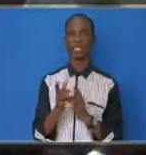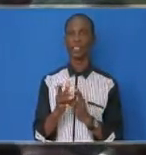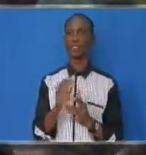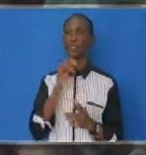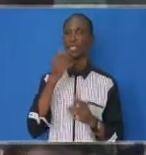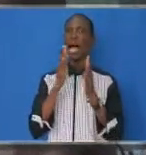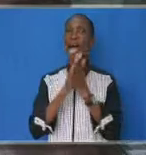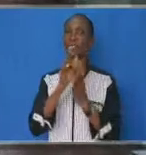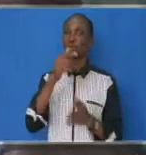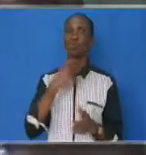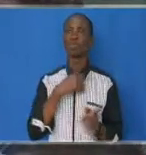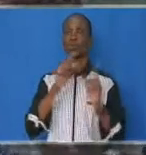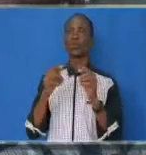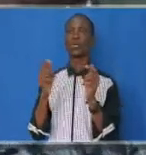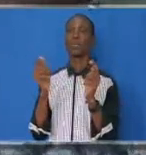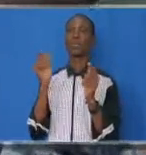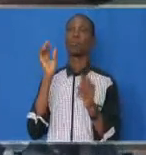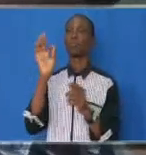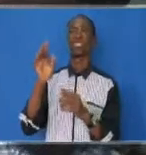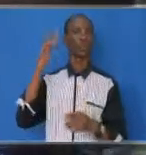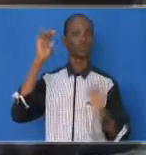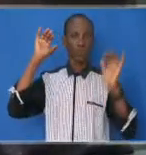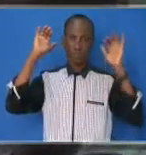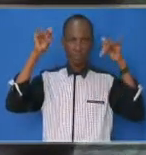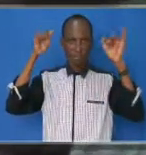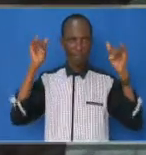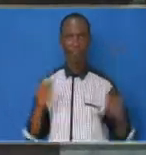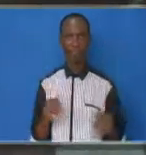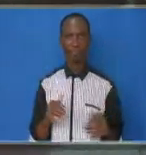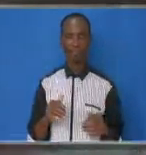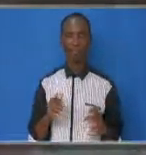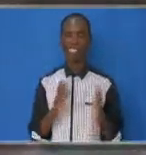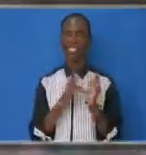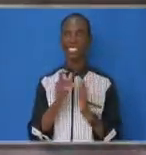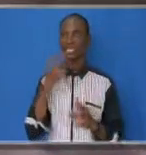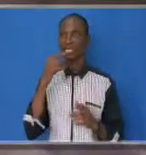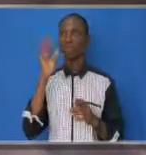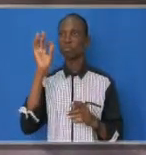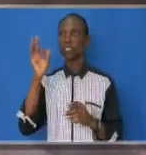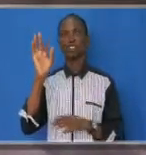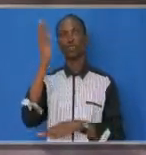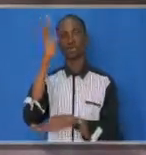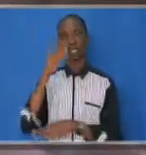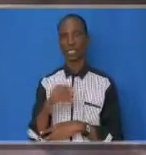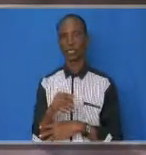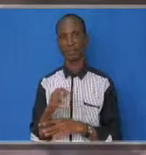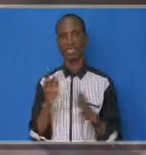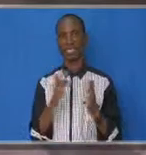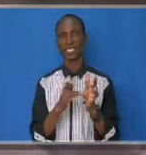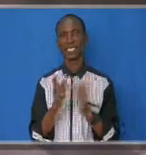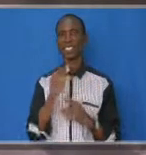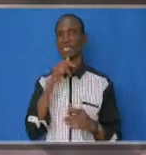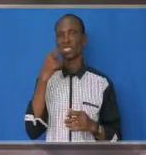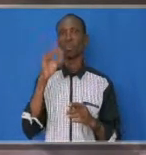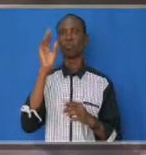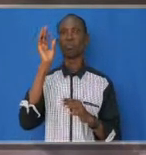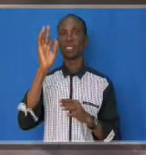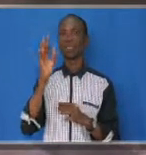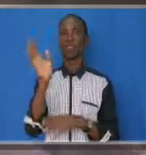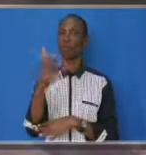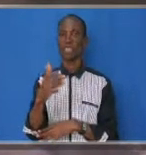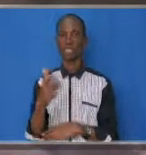no wo nchichemu enai romanfo ma eti nsia nchichemu miensa ne enai